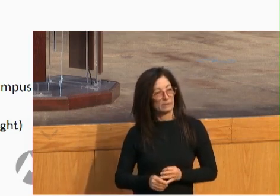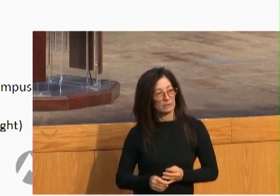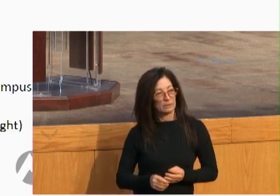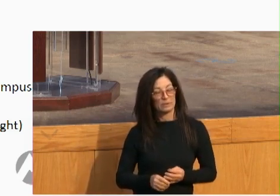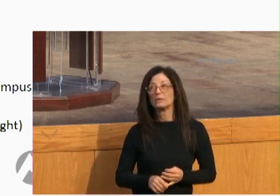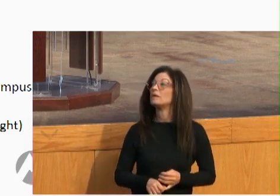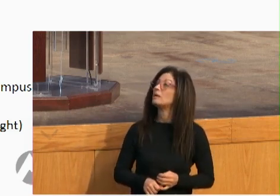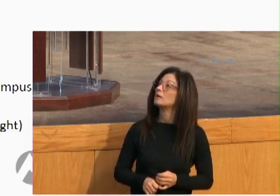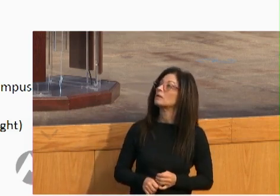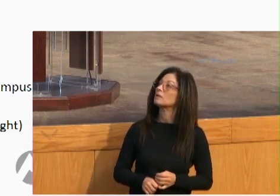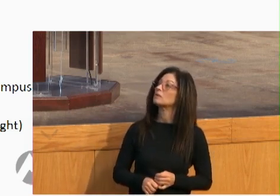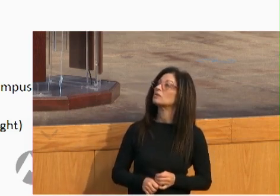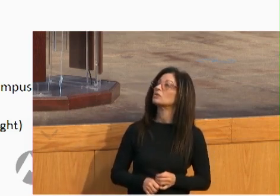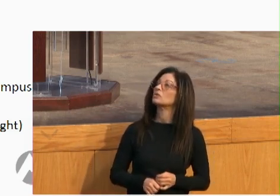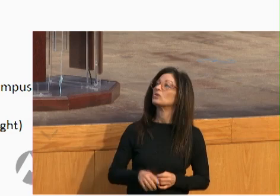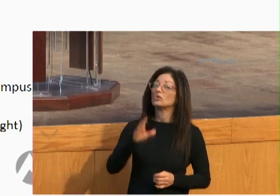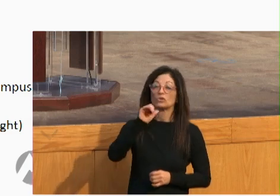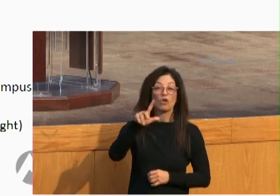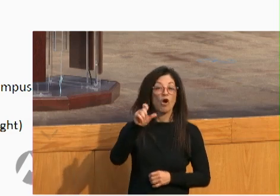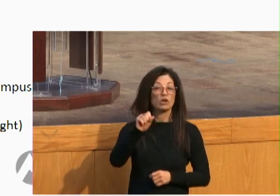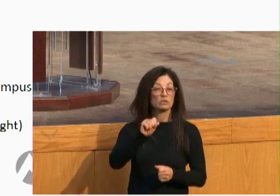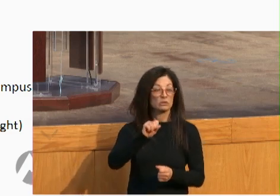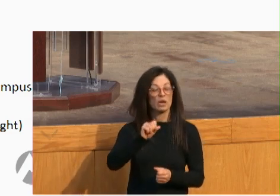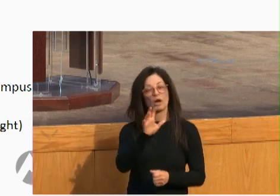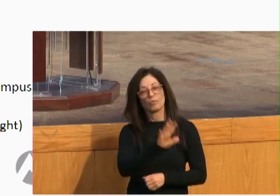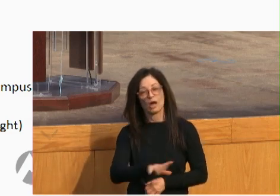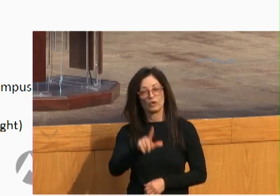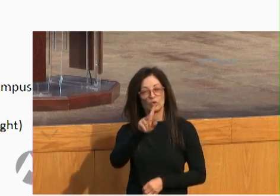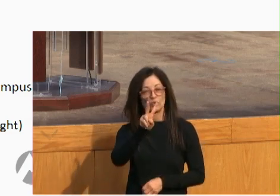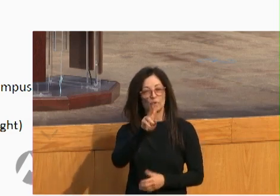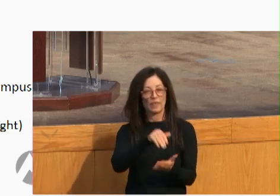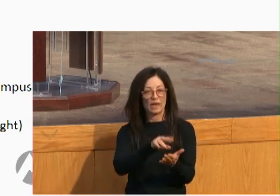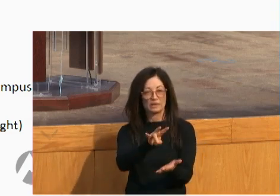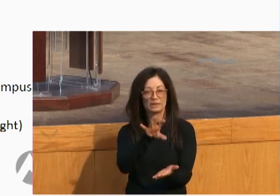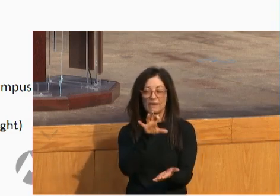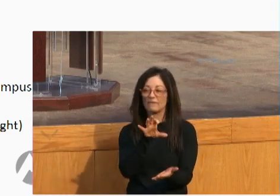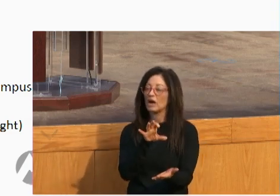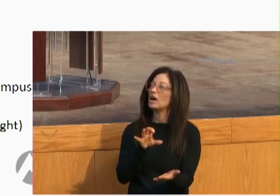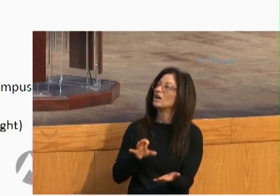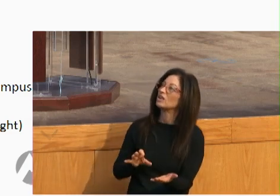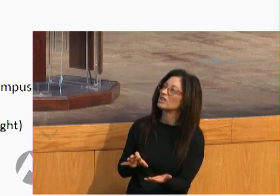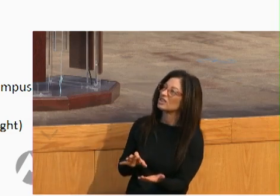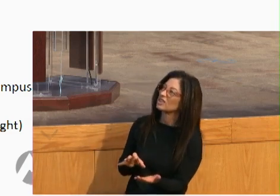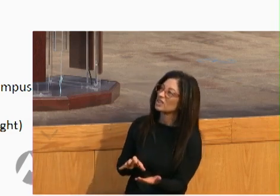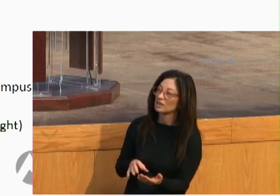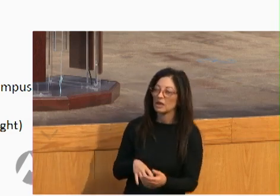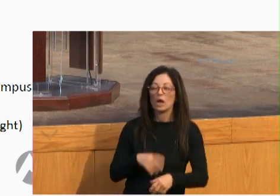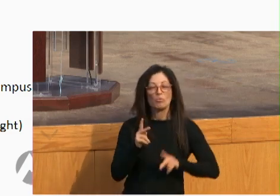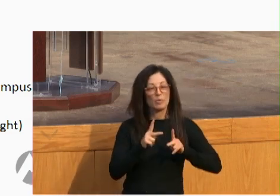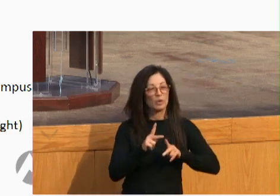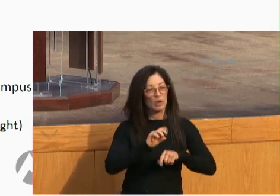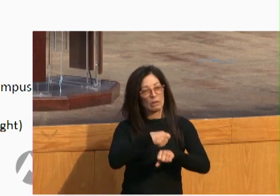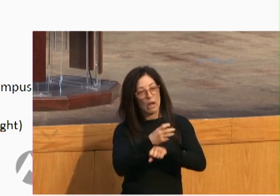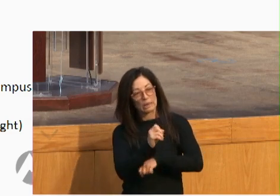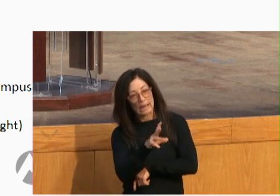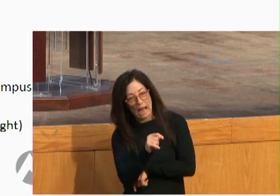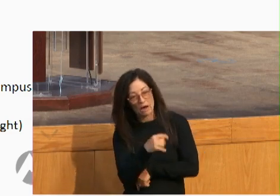Calls overall, roughly 2,700 basic lockouts when you guys forget your keys, forget your badges,